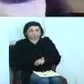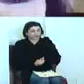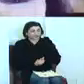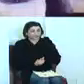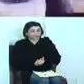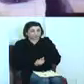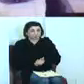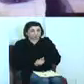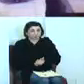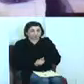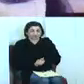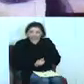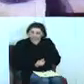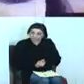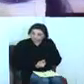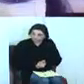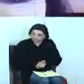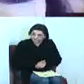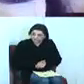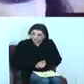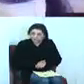Blood and that one is power.